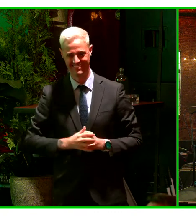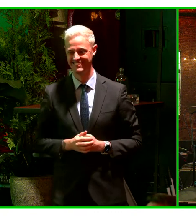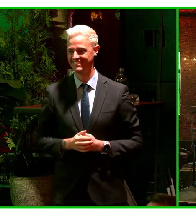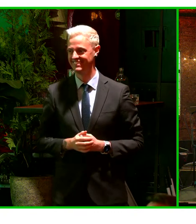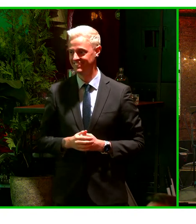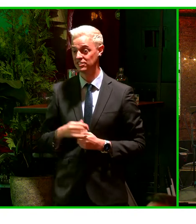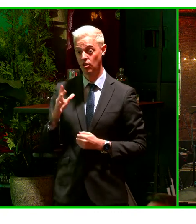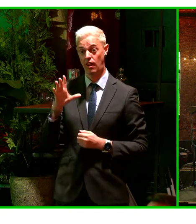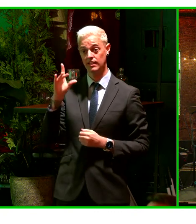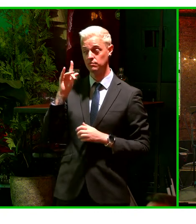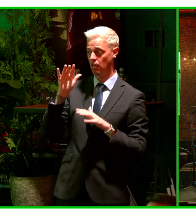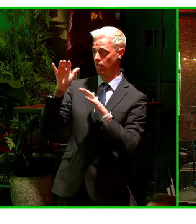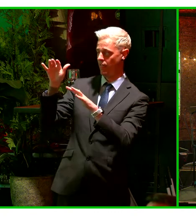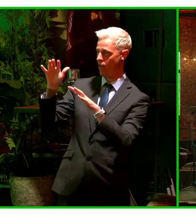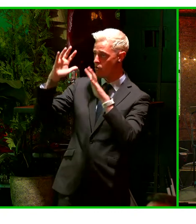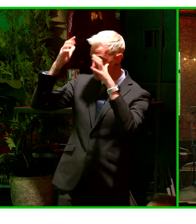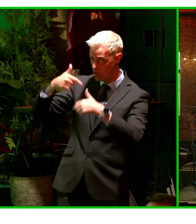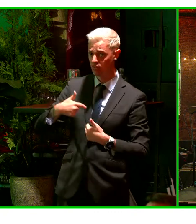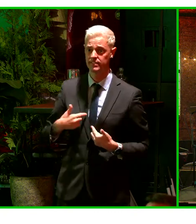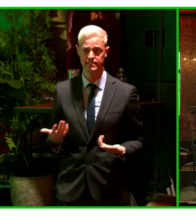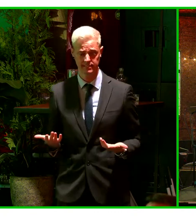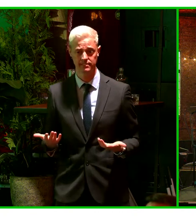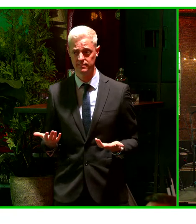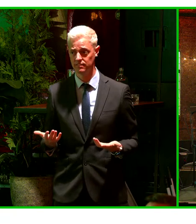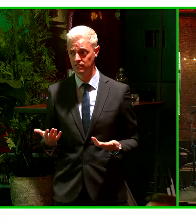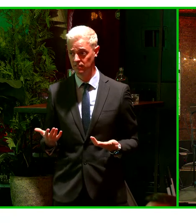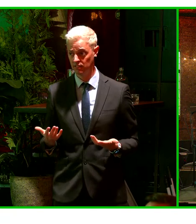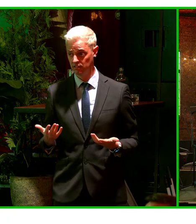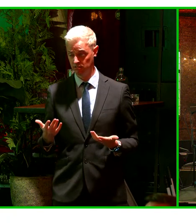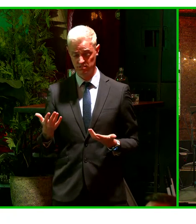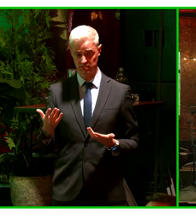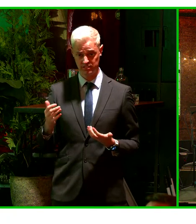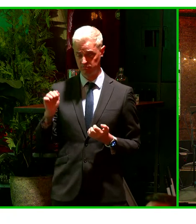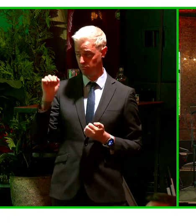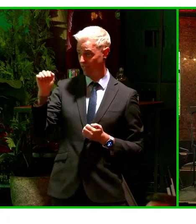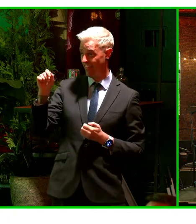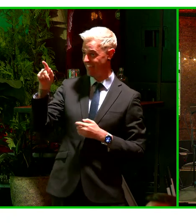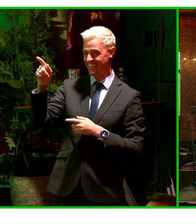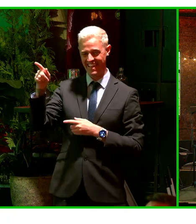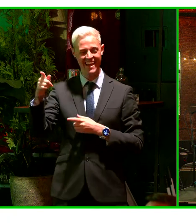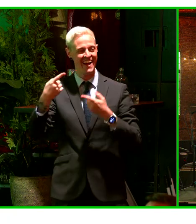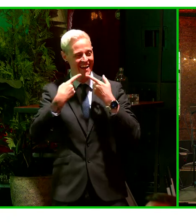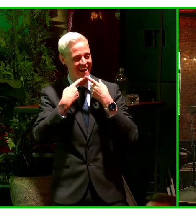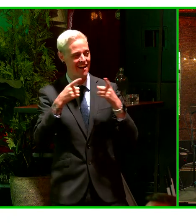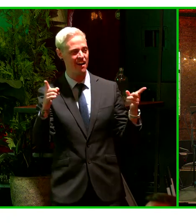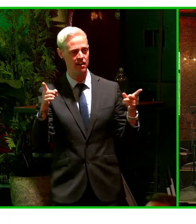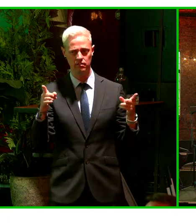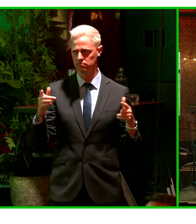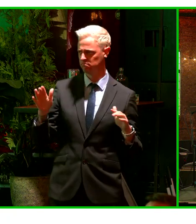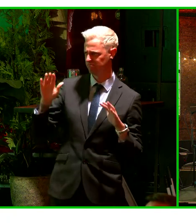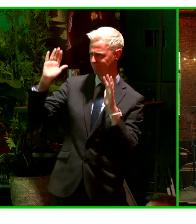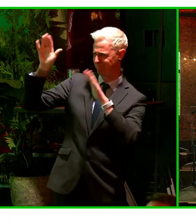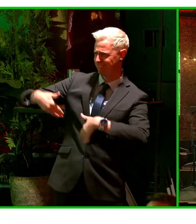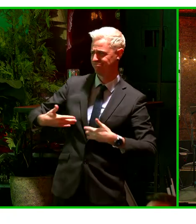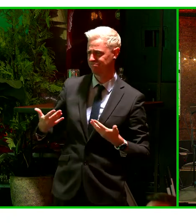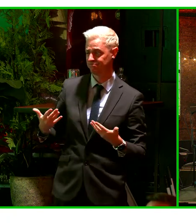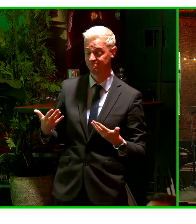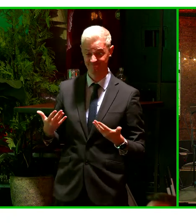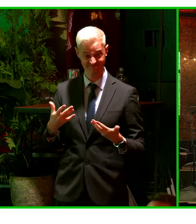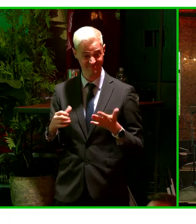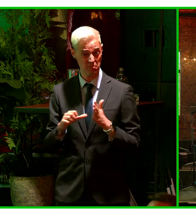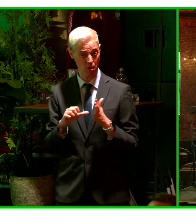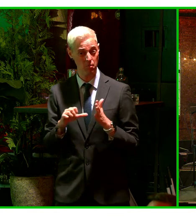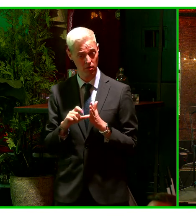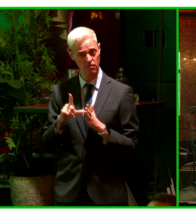I got worried because I didn't, as I said at the start, I didn't see the messages landing from that very high level,